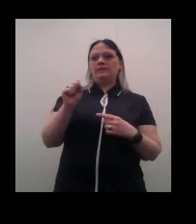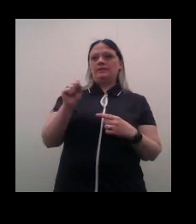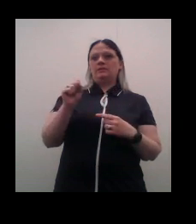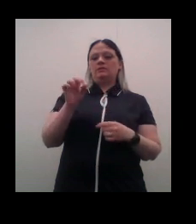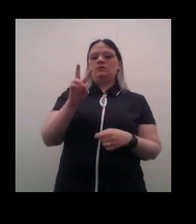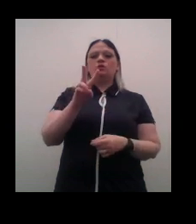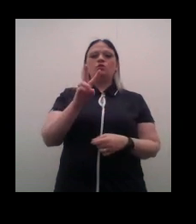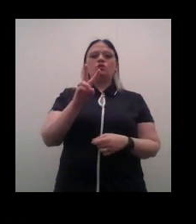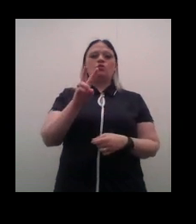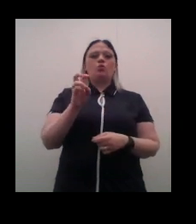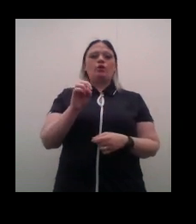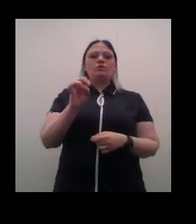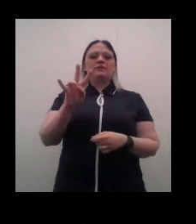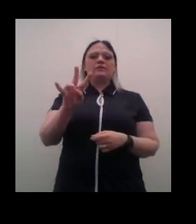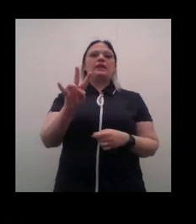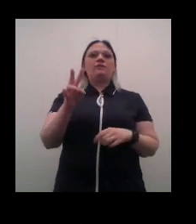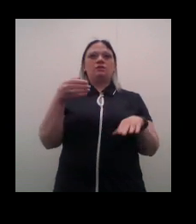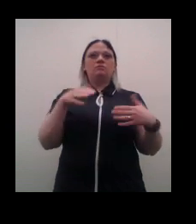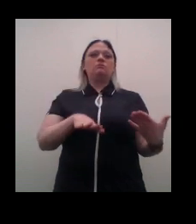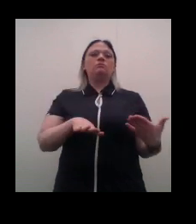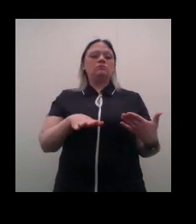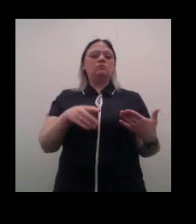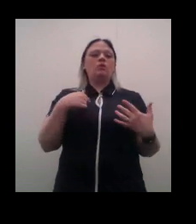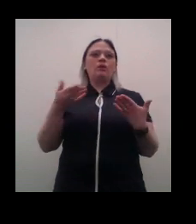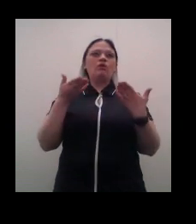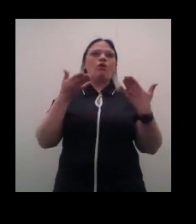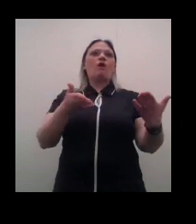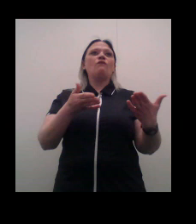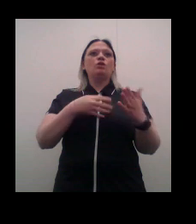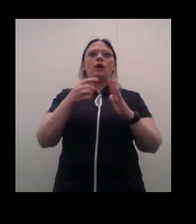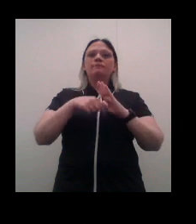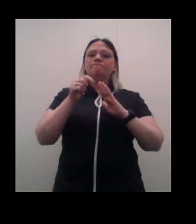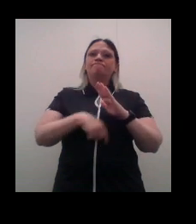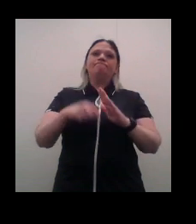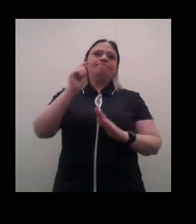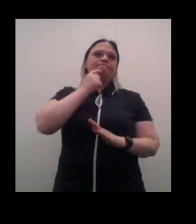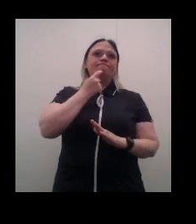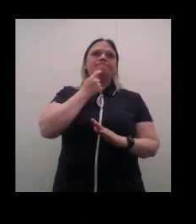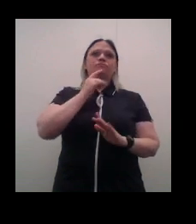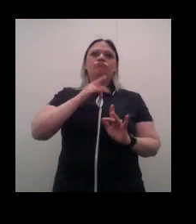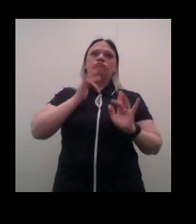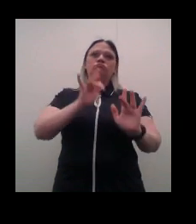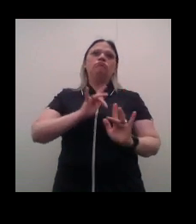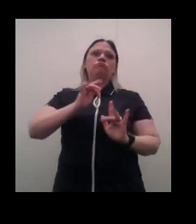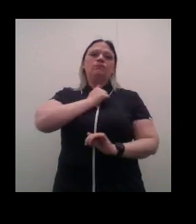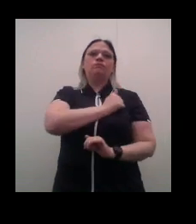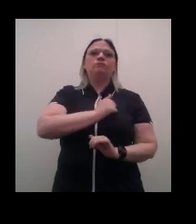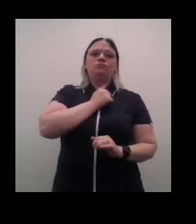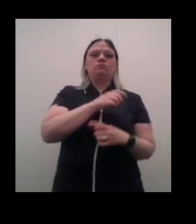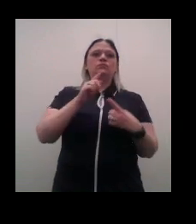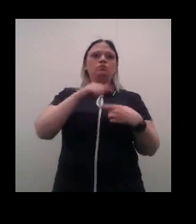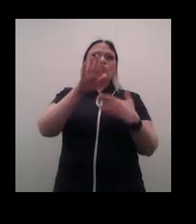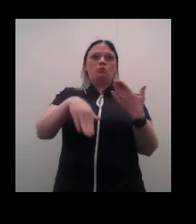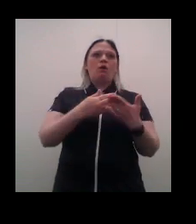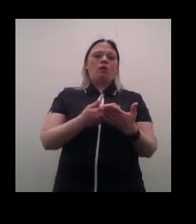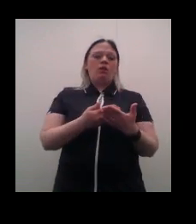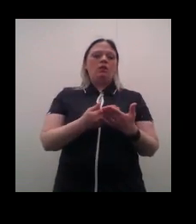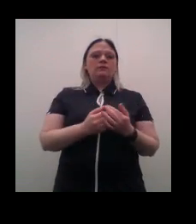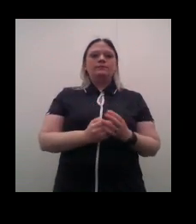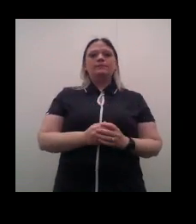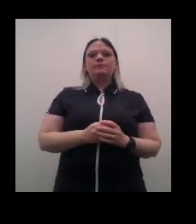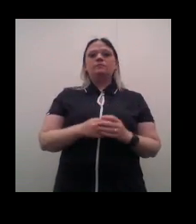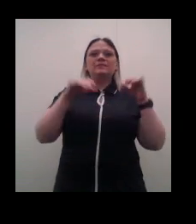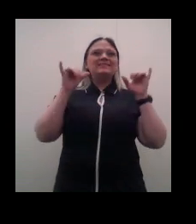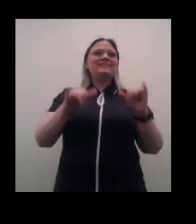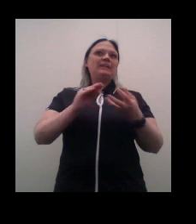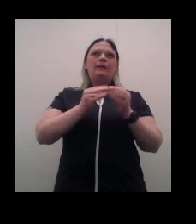had perished, and we do offer our deepest condolences and sympathies to the family and friends of those who passed. This is the same number